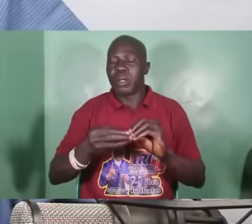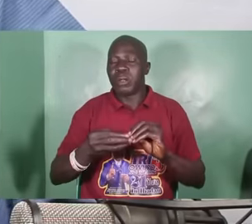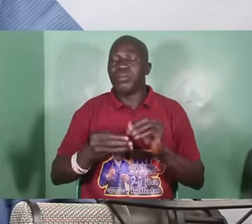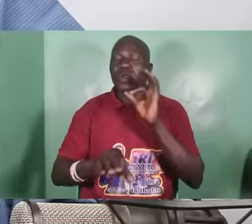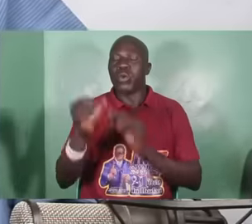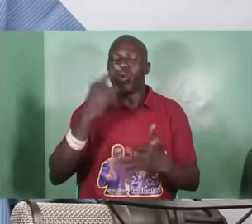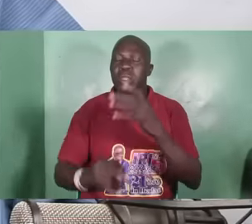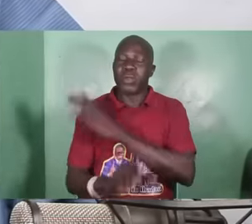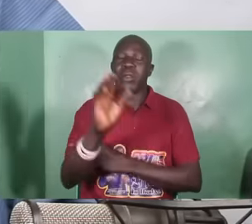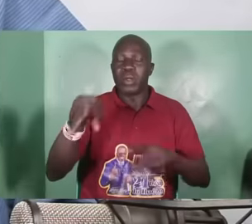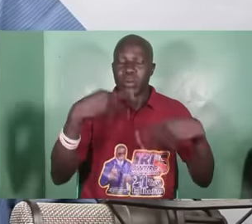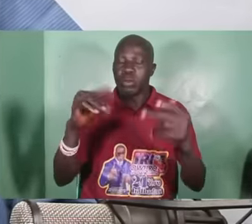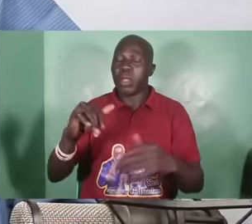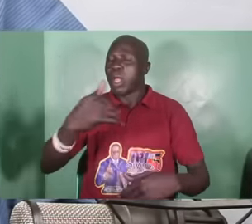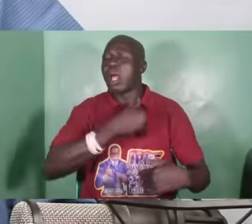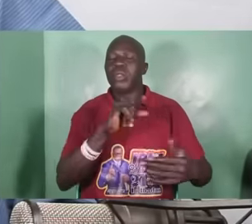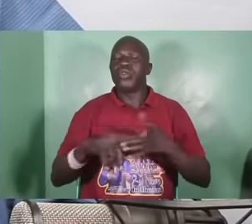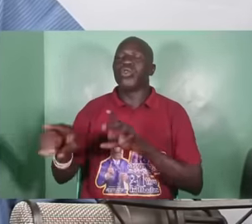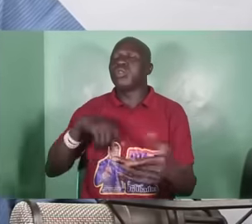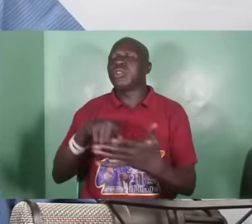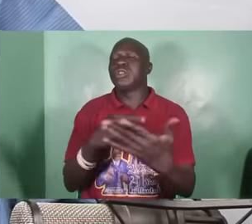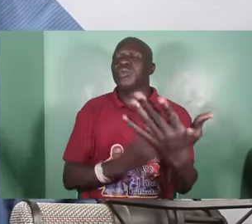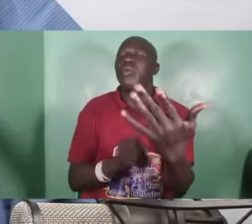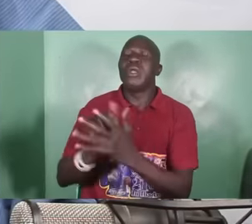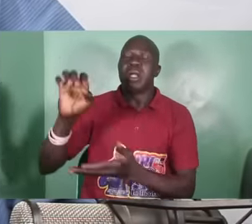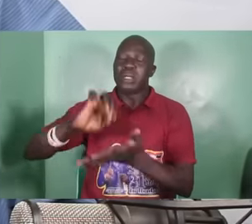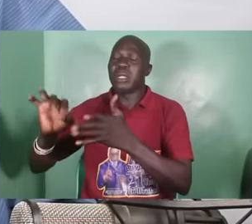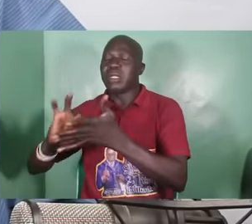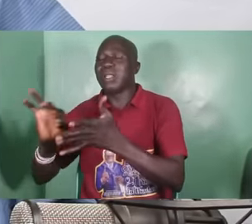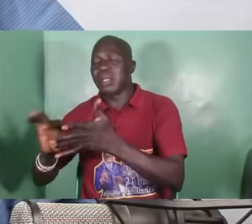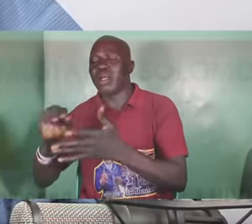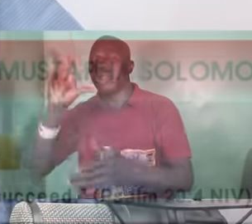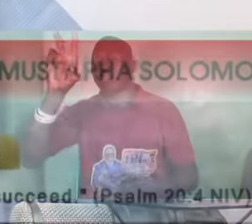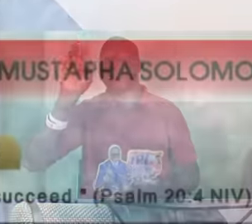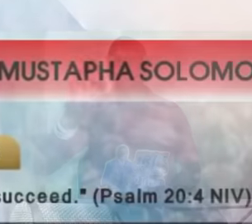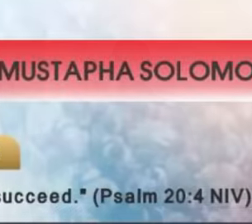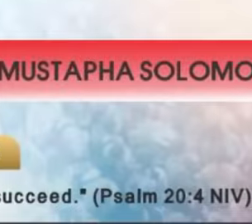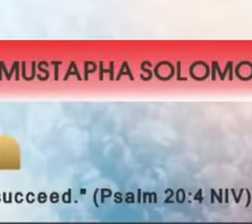Write their account number. You go and lead it to your heart. That is your call. To do anything that's money, write their account number.